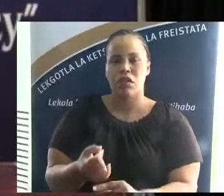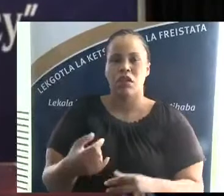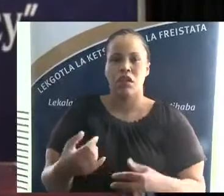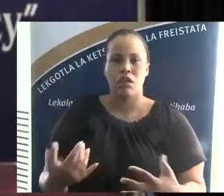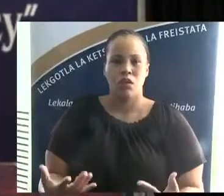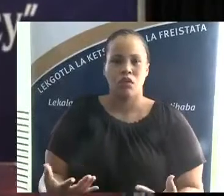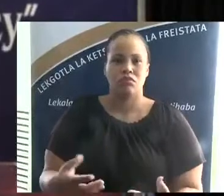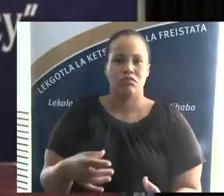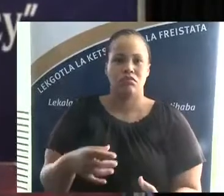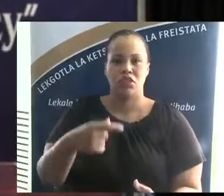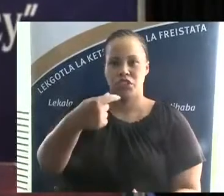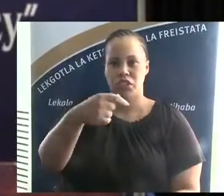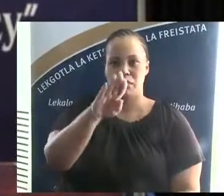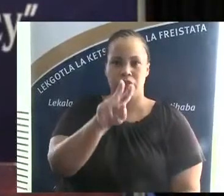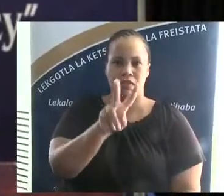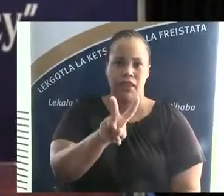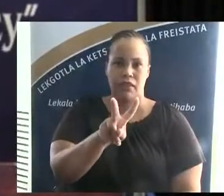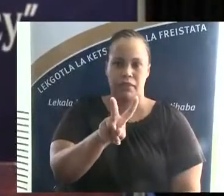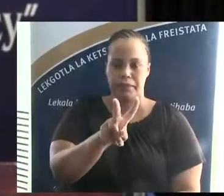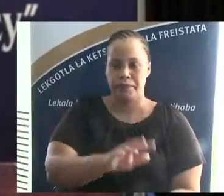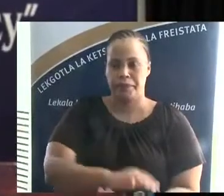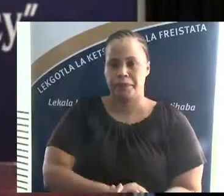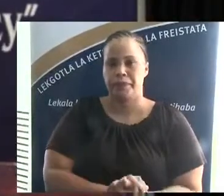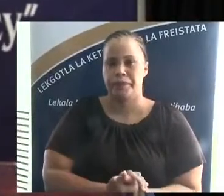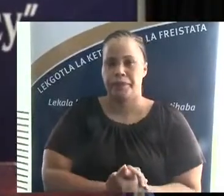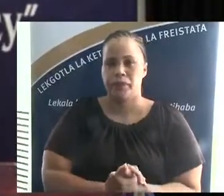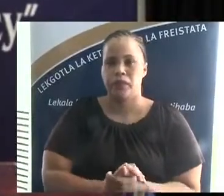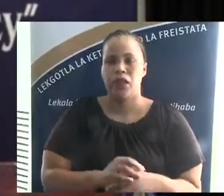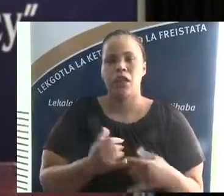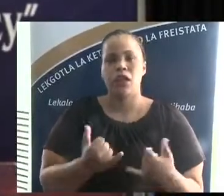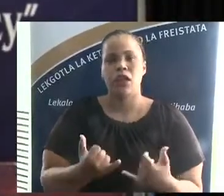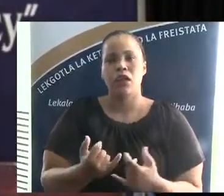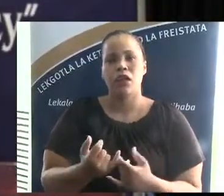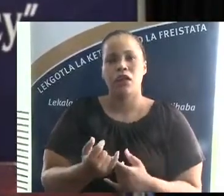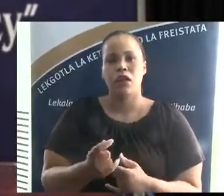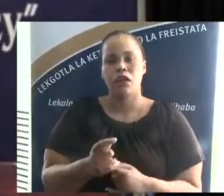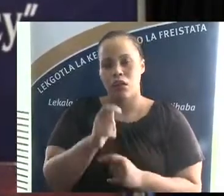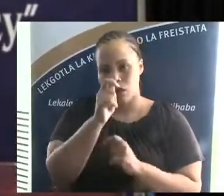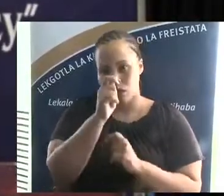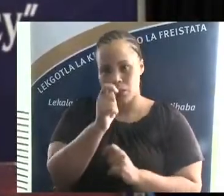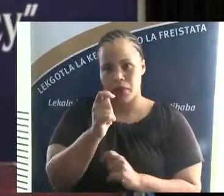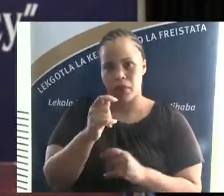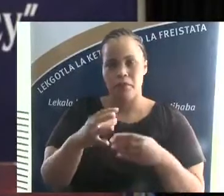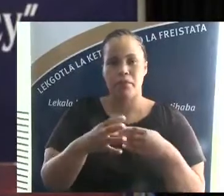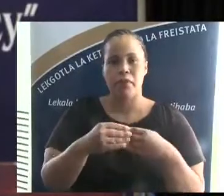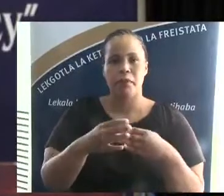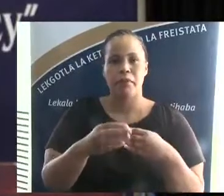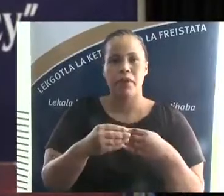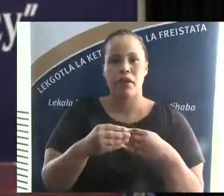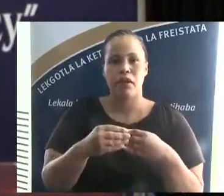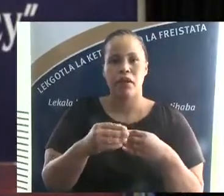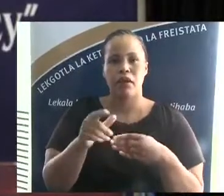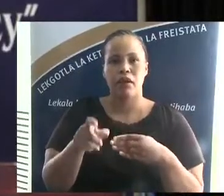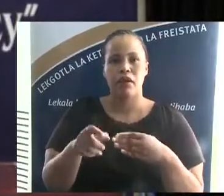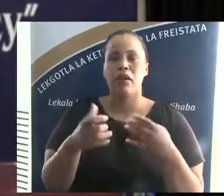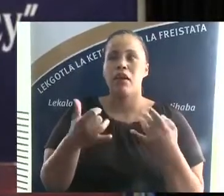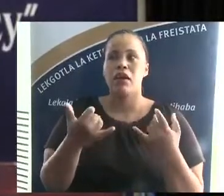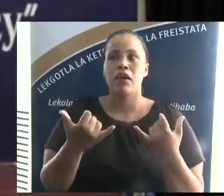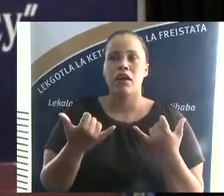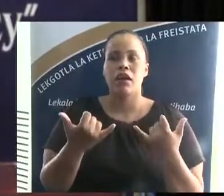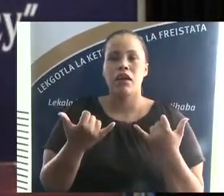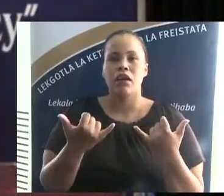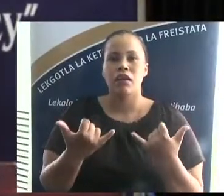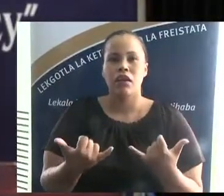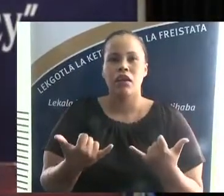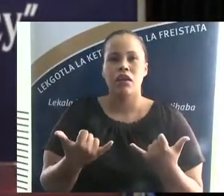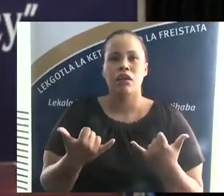gender-based violence. Honourable Members, I'm delighted to indicate that to the House that the Department